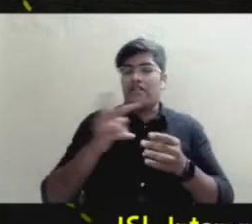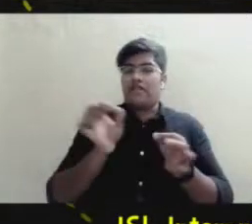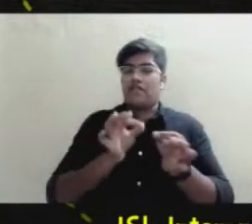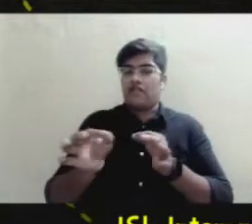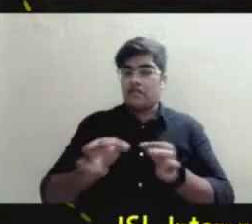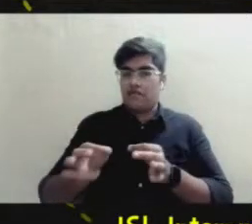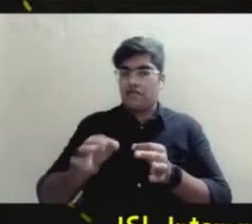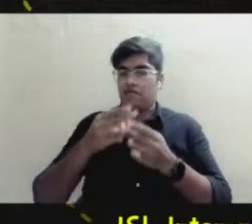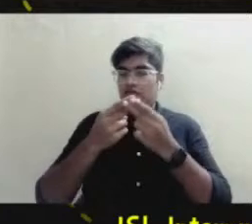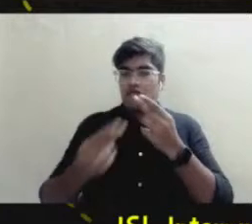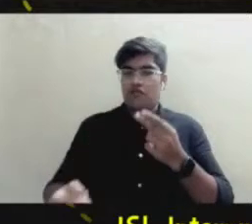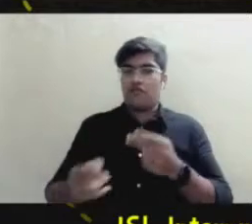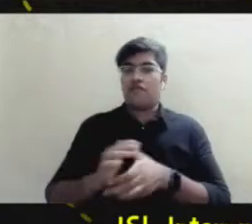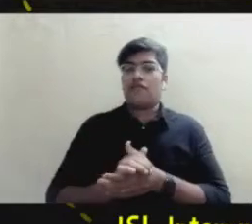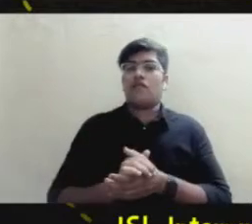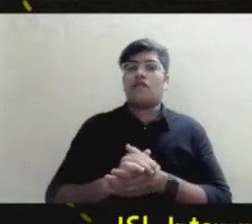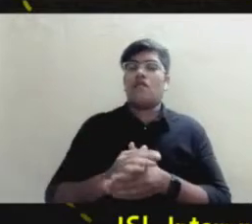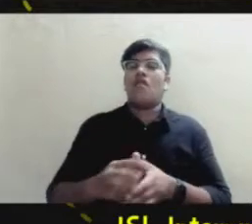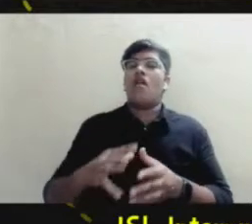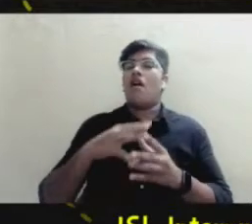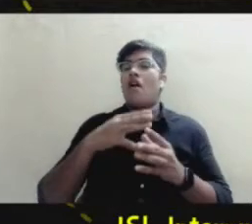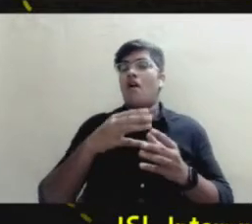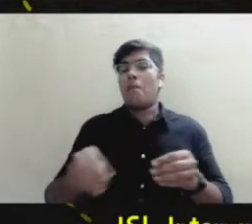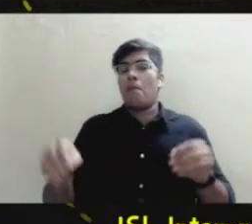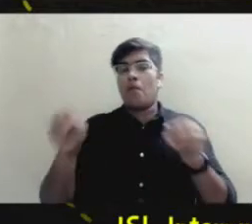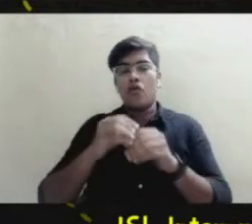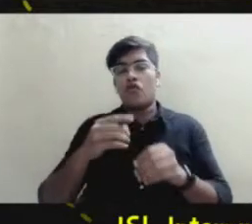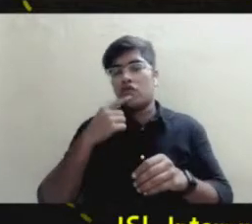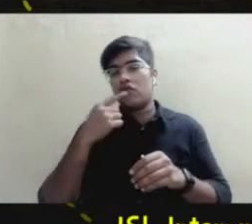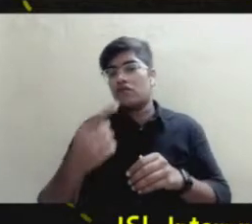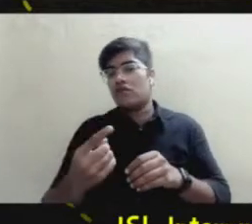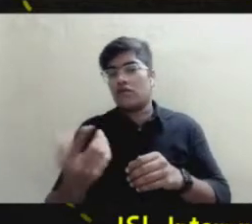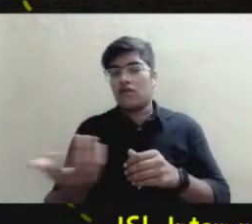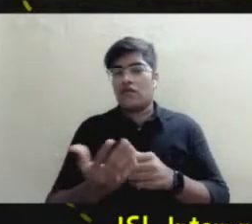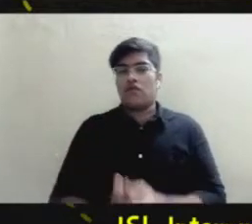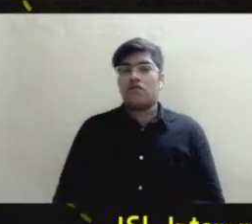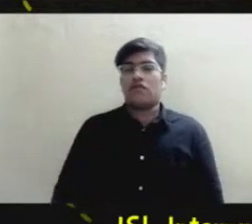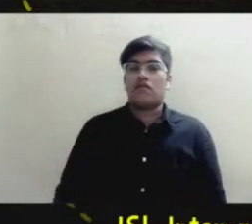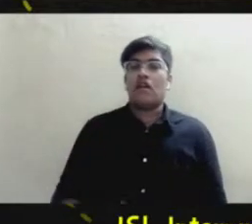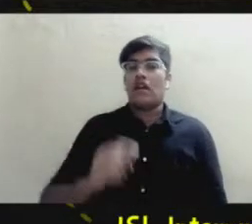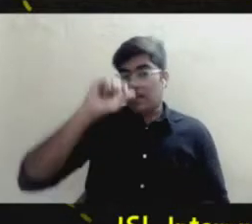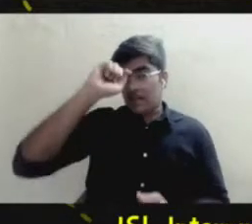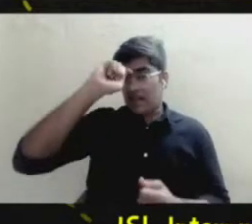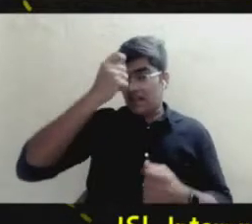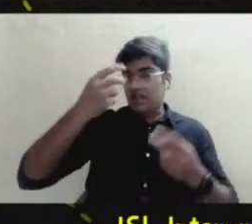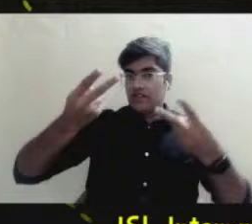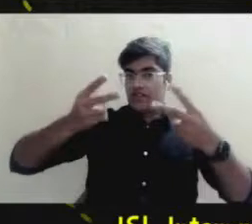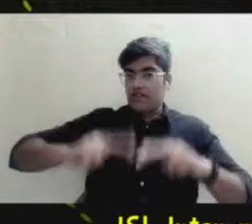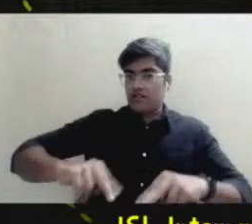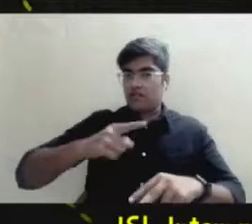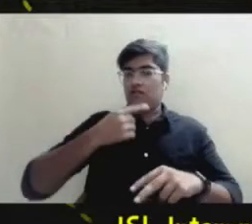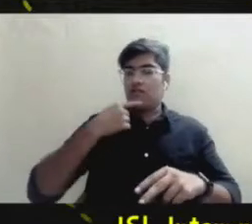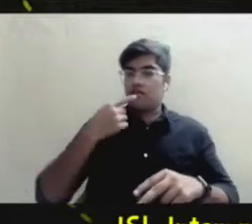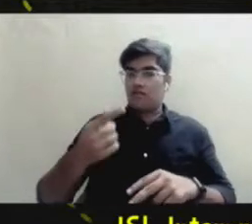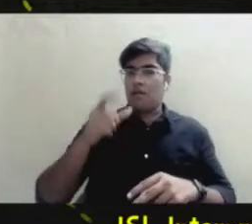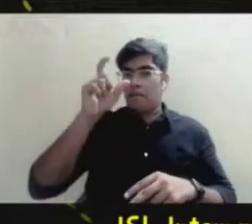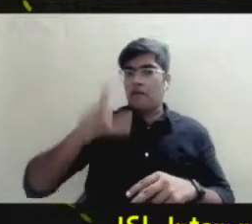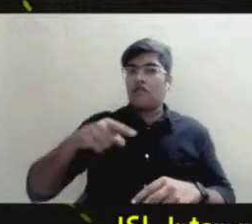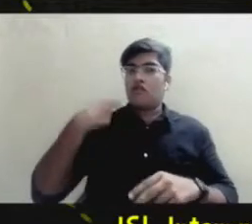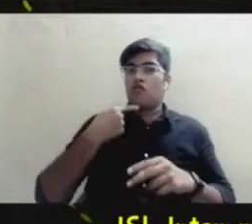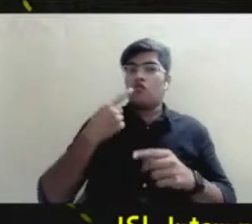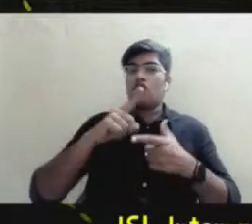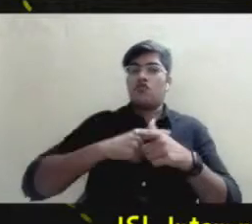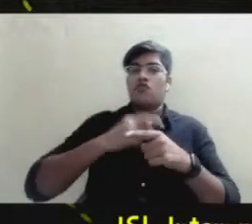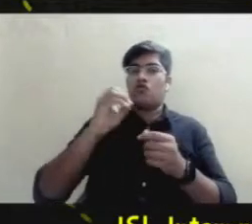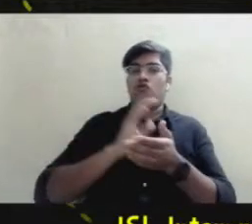it also says, so let me read the English translation by John Stratton Hawley.